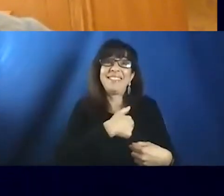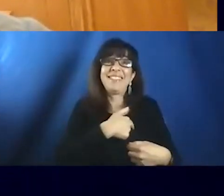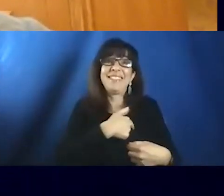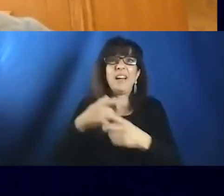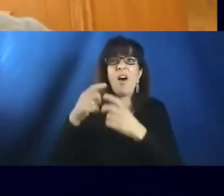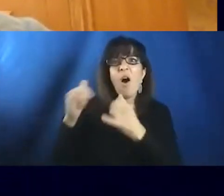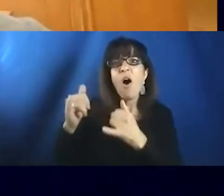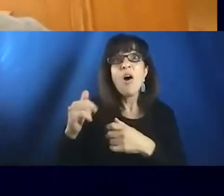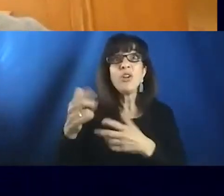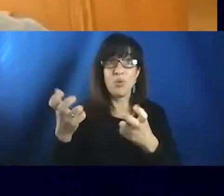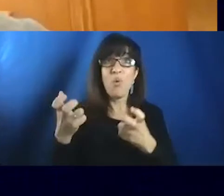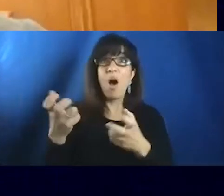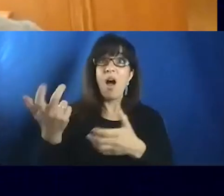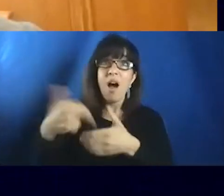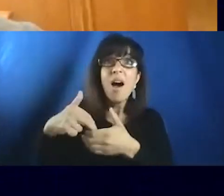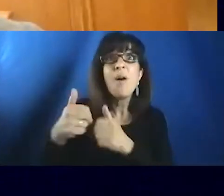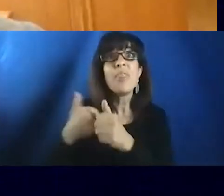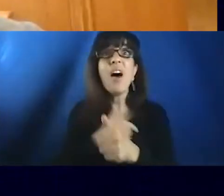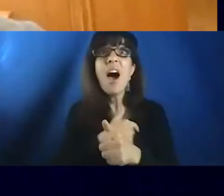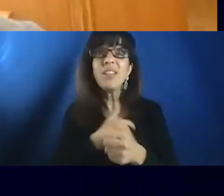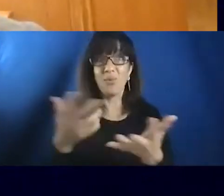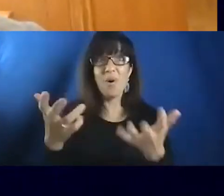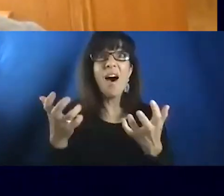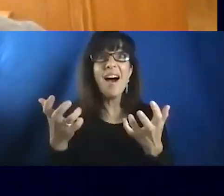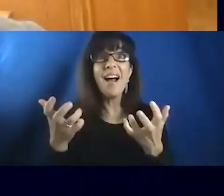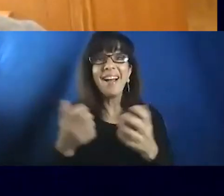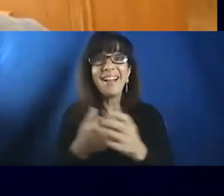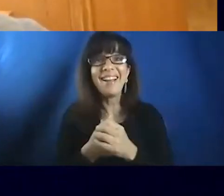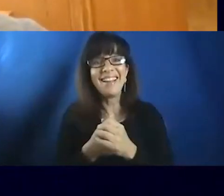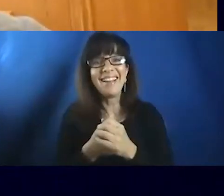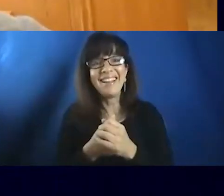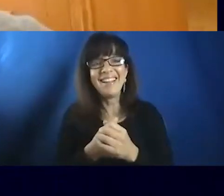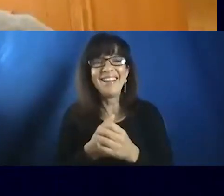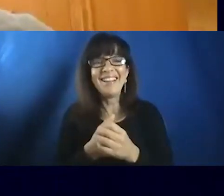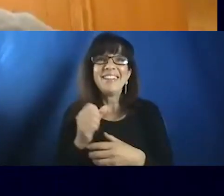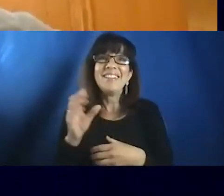And they were like, do you want to do it with us?